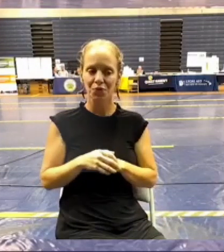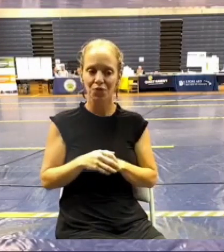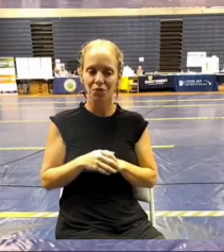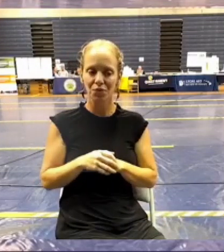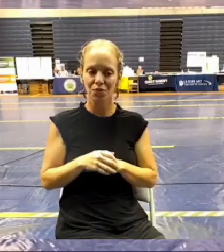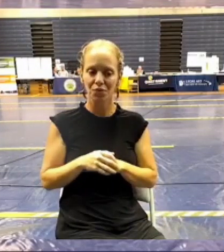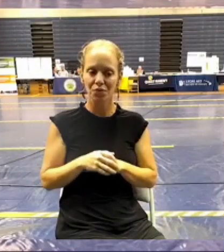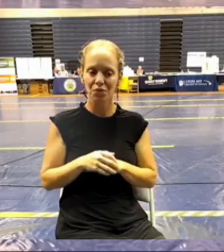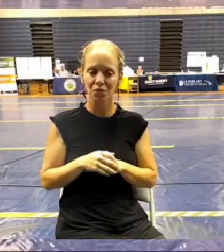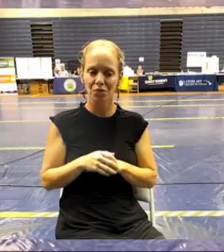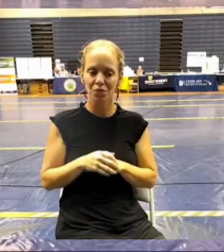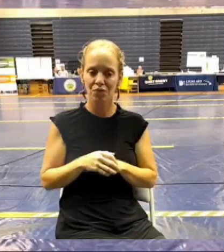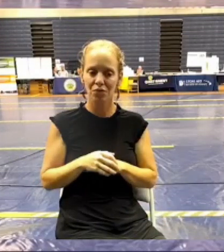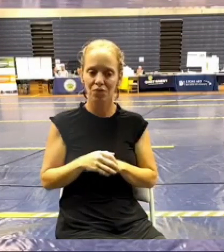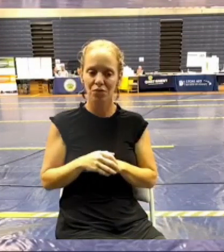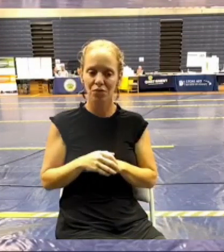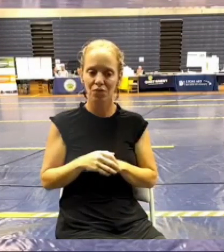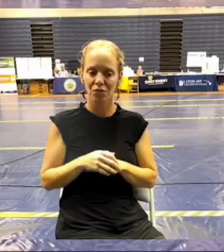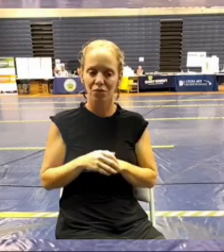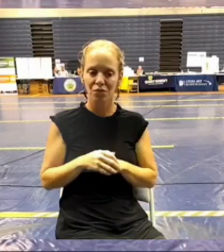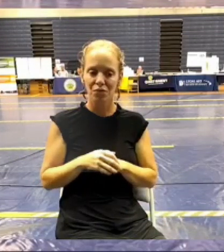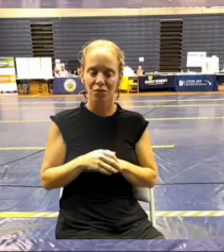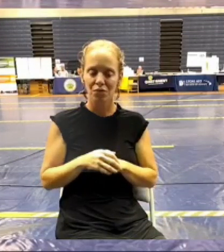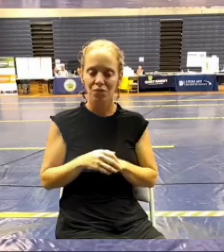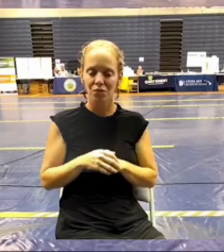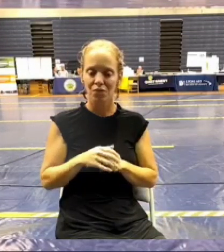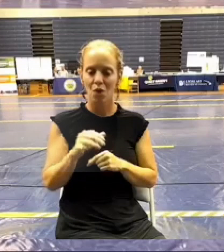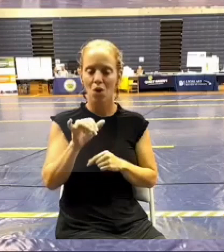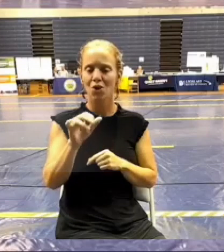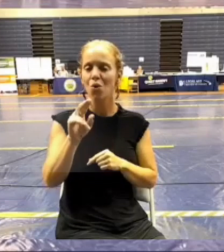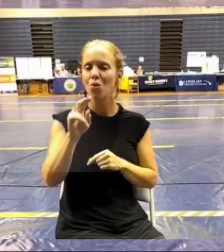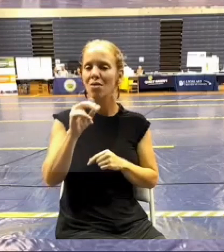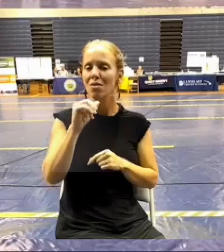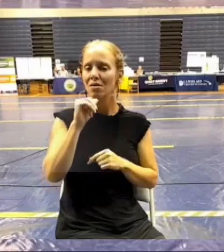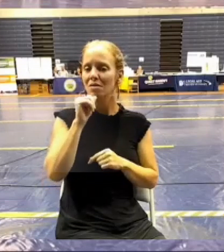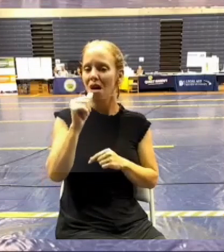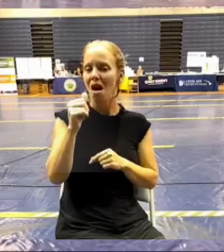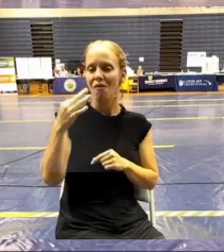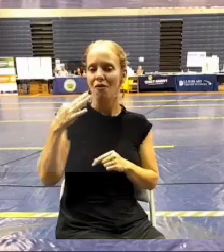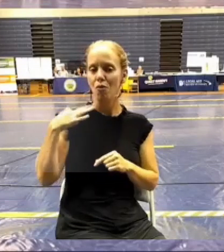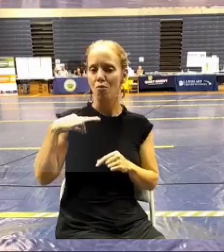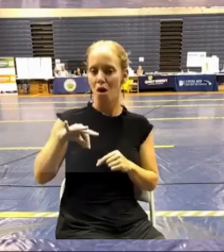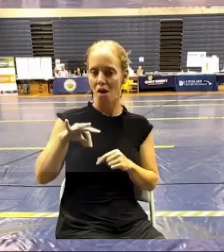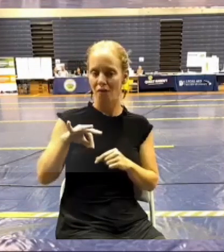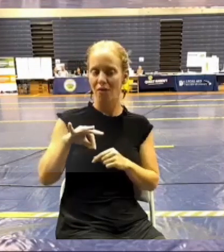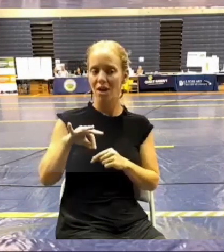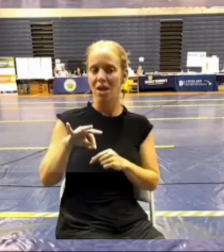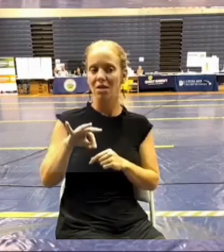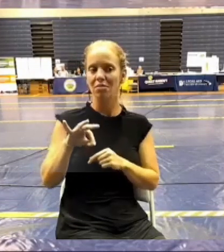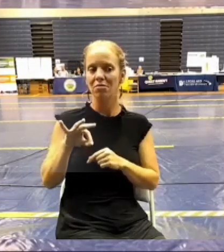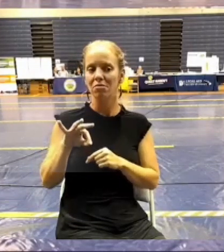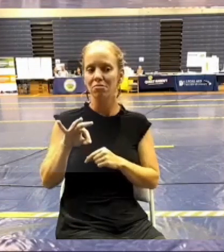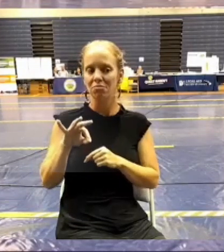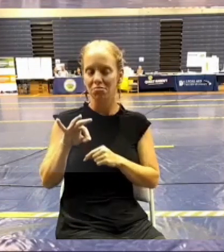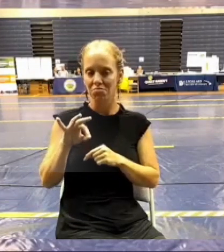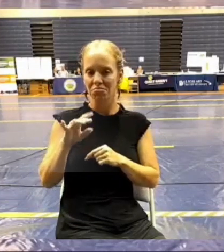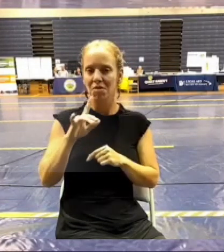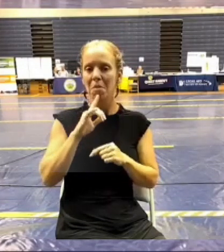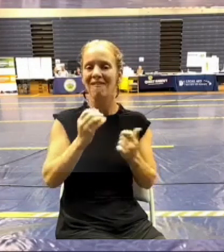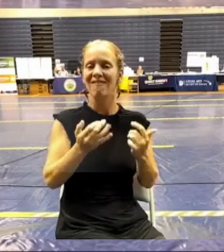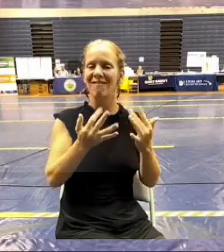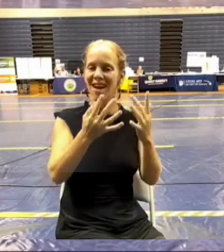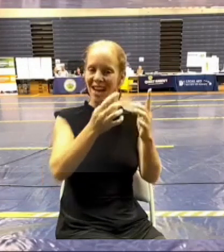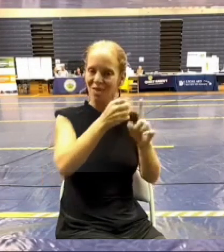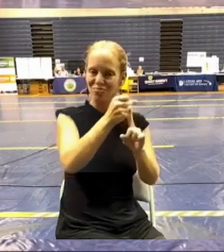We've had a nonprofit for youth sports since 1997. 5 years after the fire, we started selling Rebuild